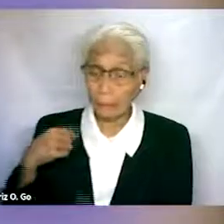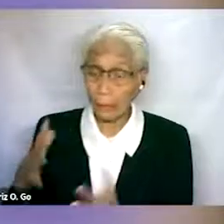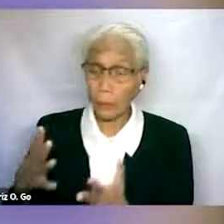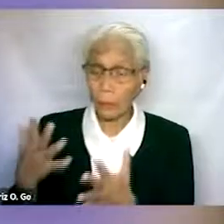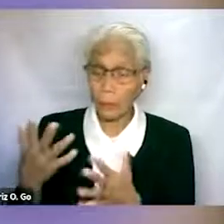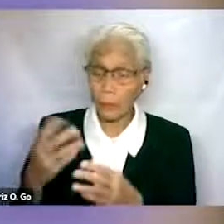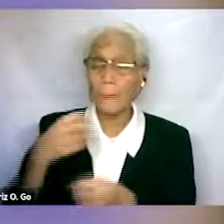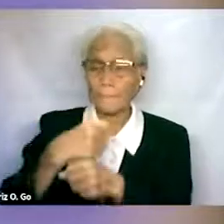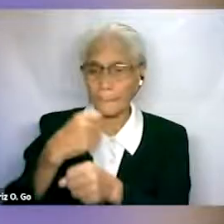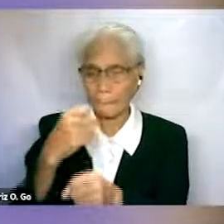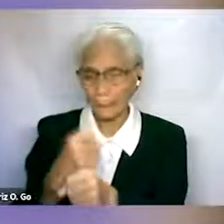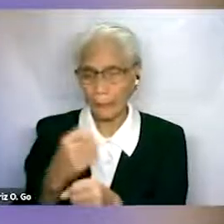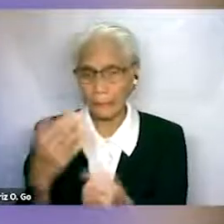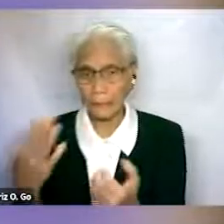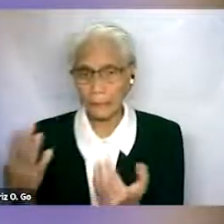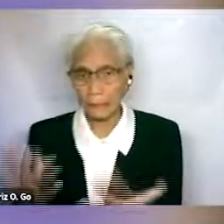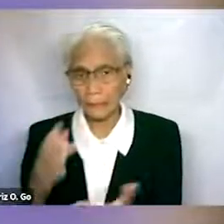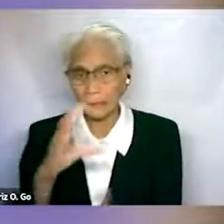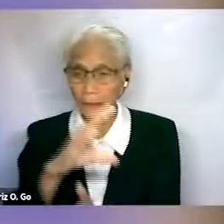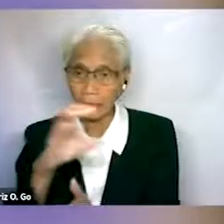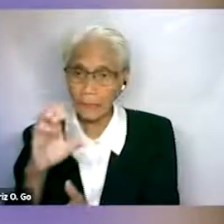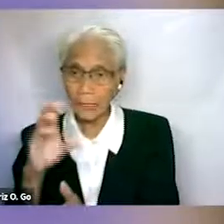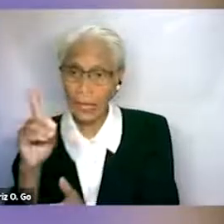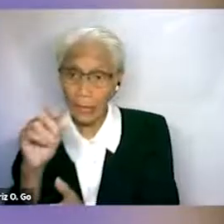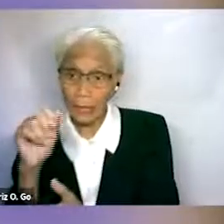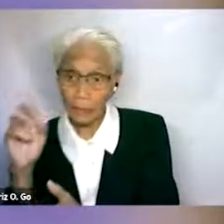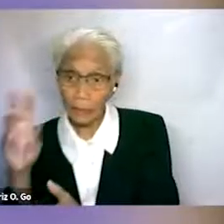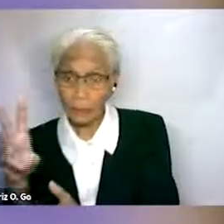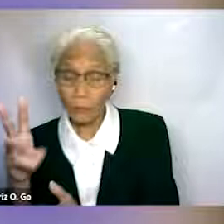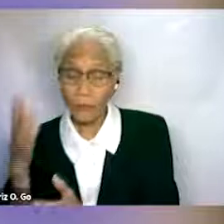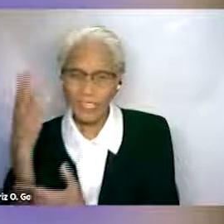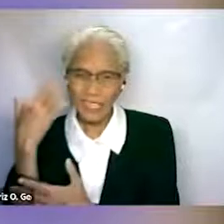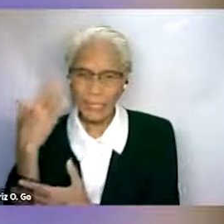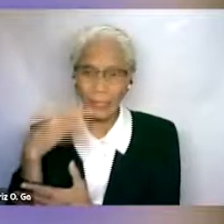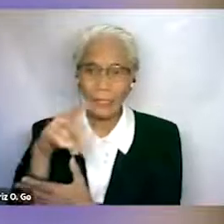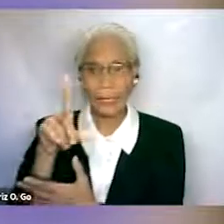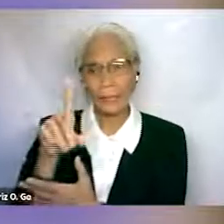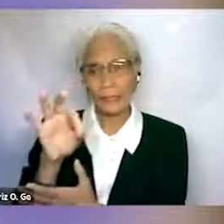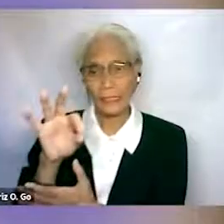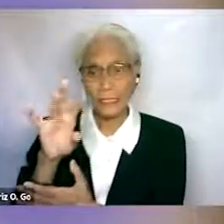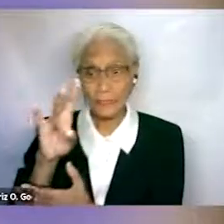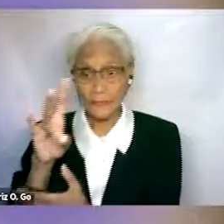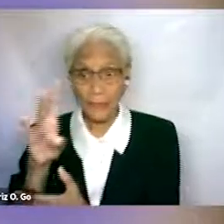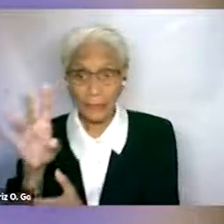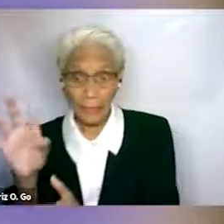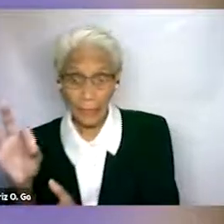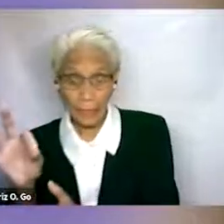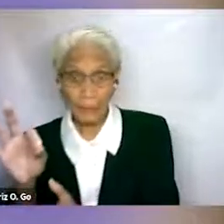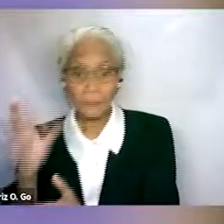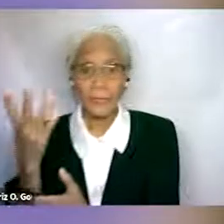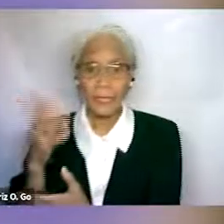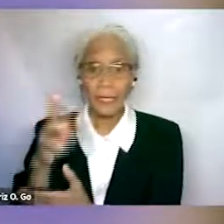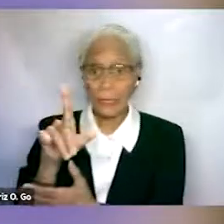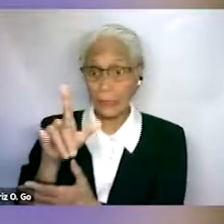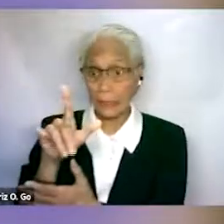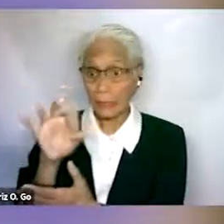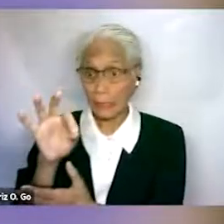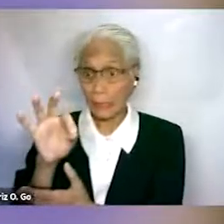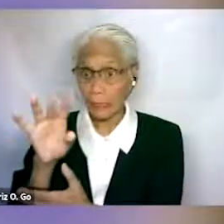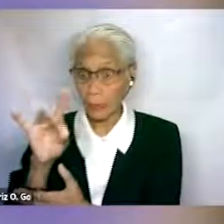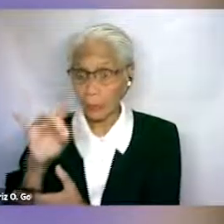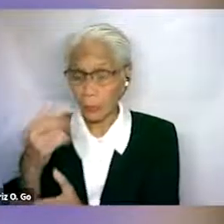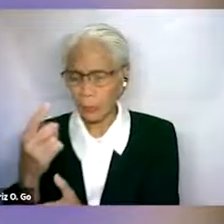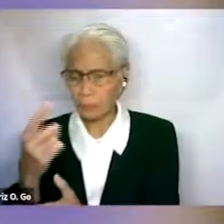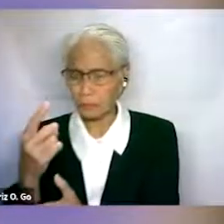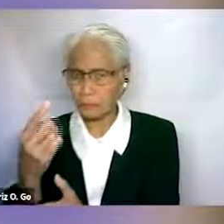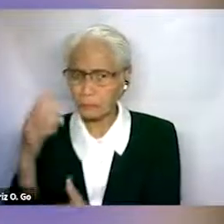to CRC, it's the most ratified, but also the most treaty with many reservations. No? And most of the reservations pertain to marriage